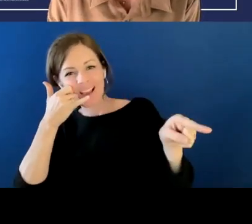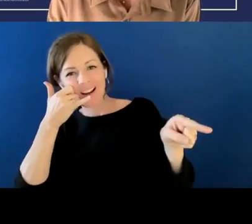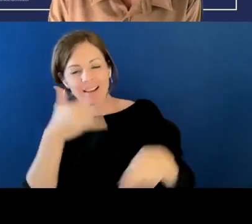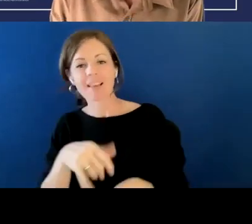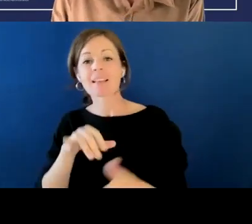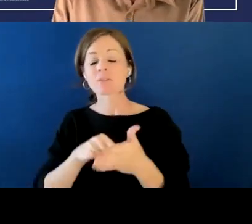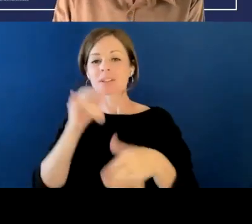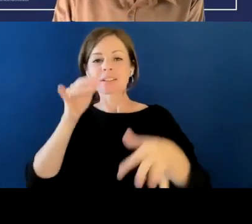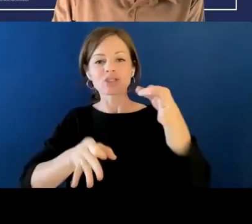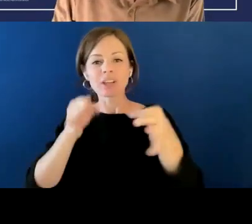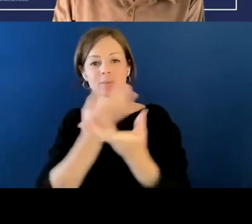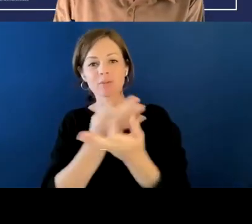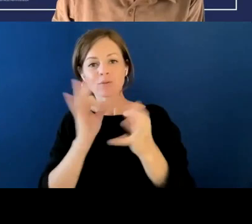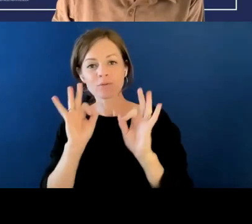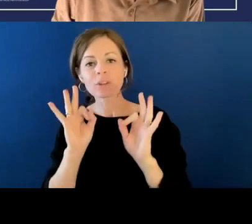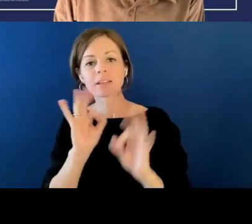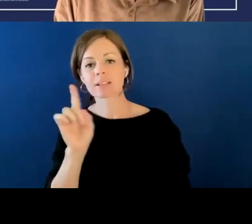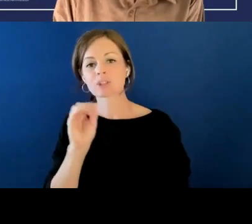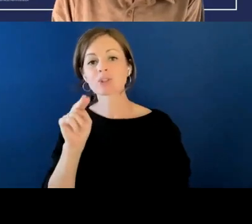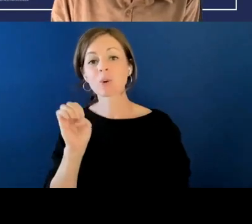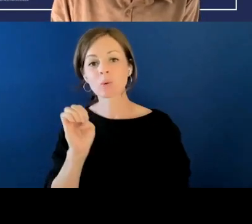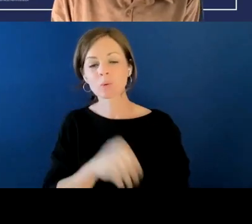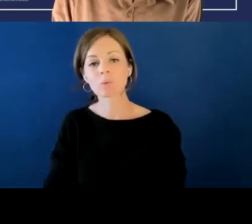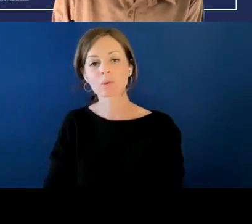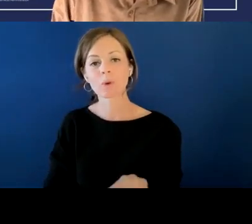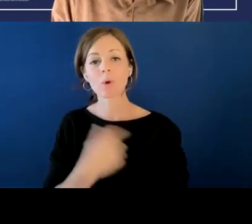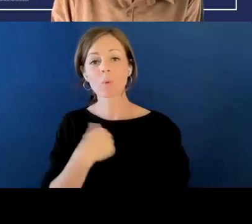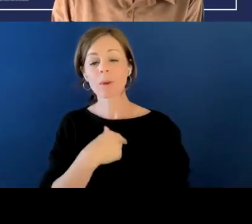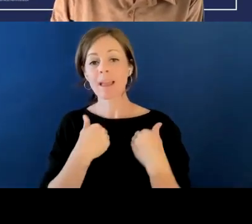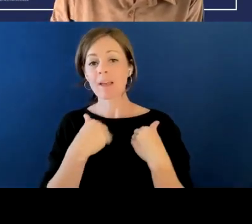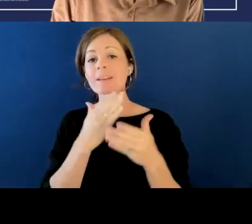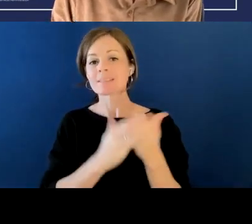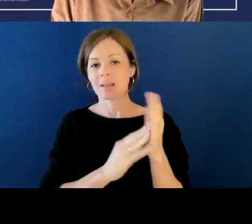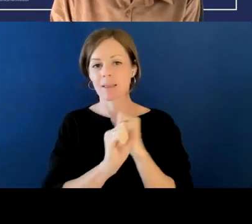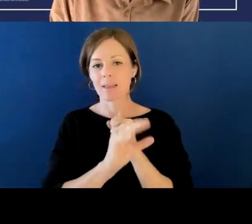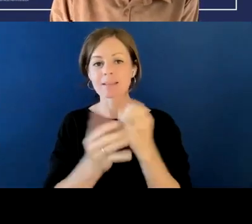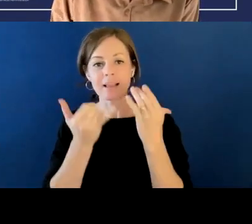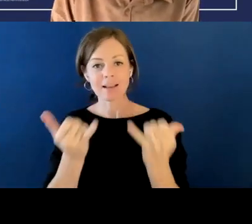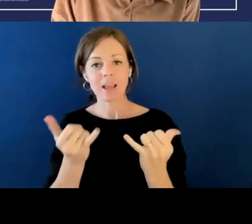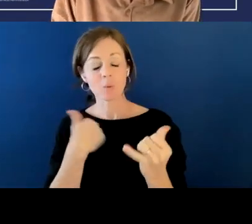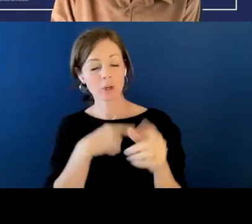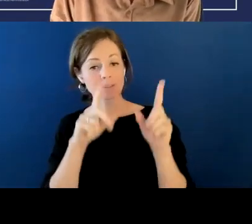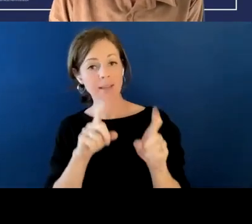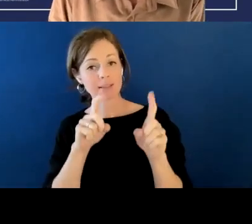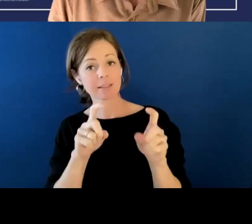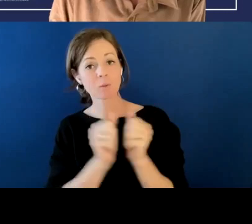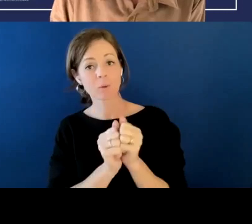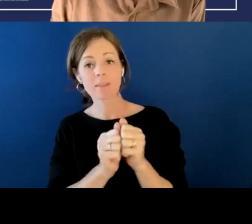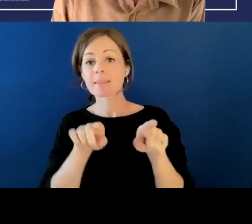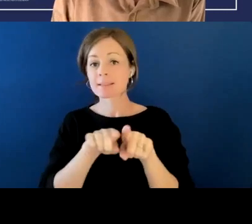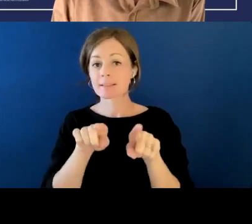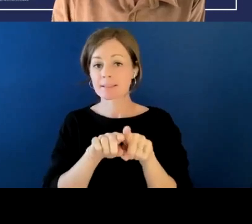judgment-free zone? So we've got some ads now that we're working on that are being tested with the same market,